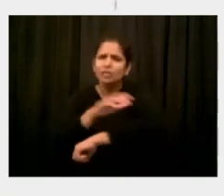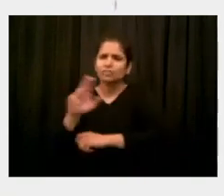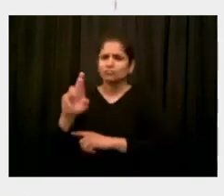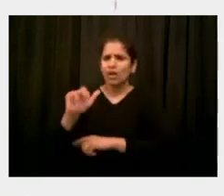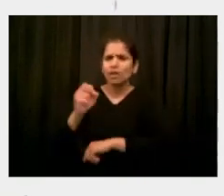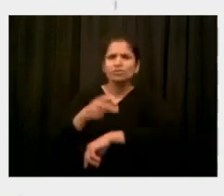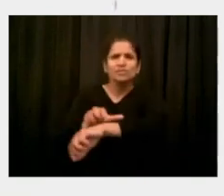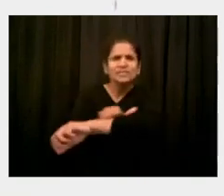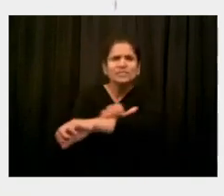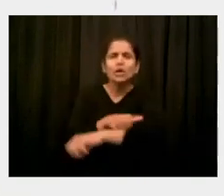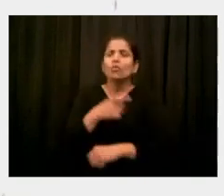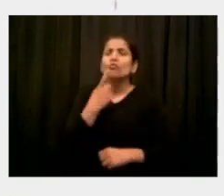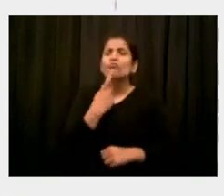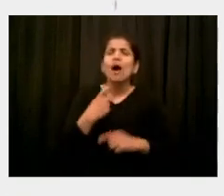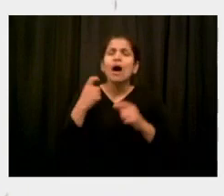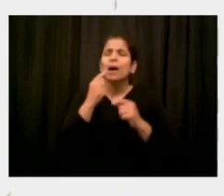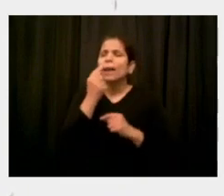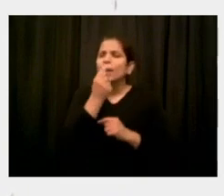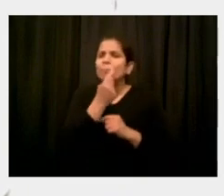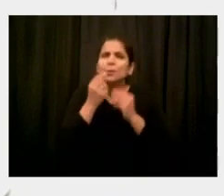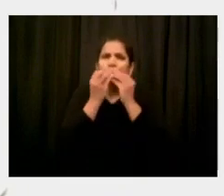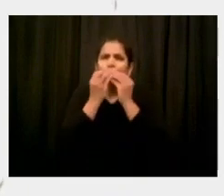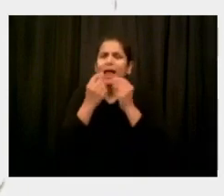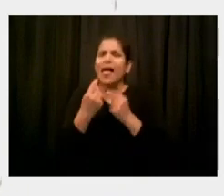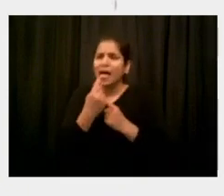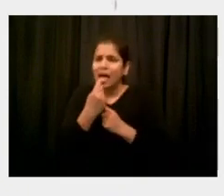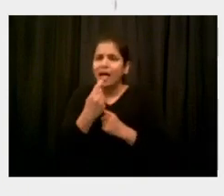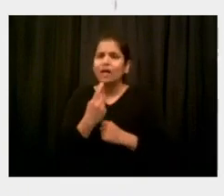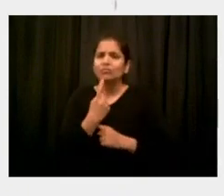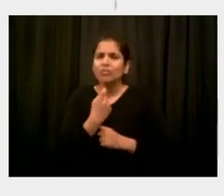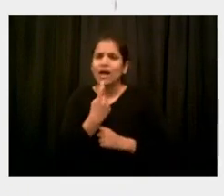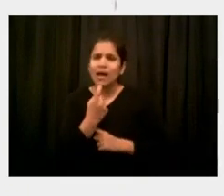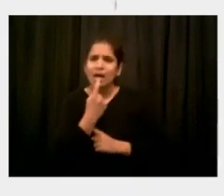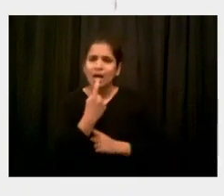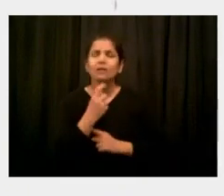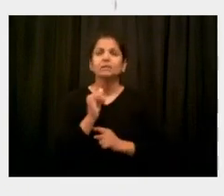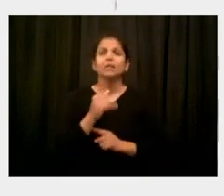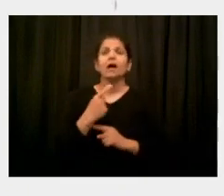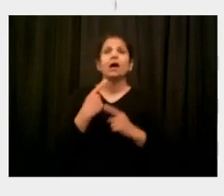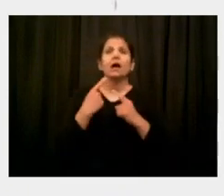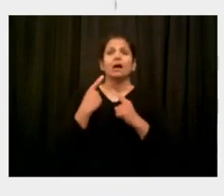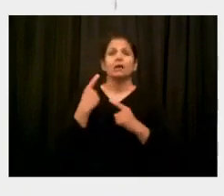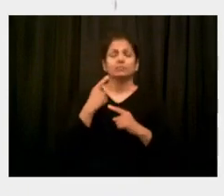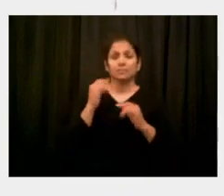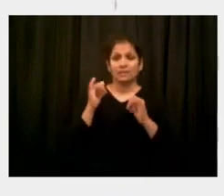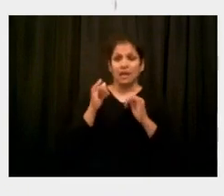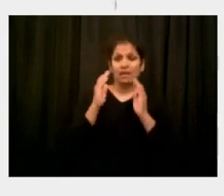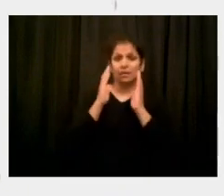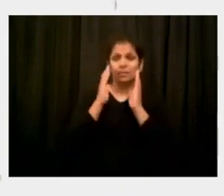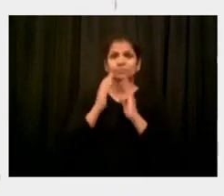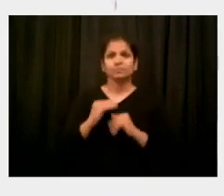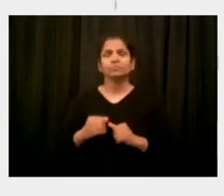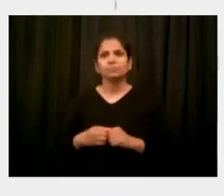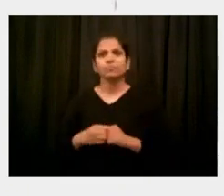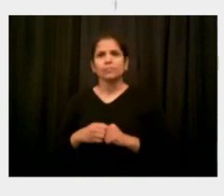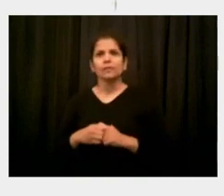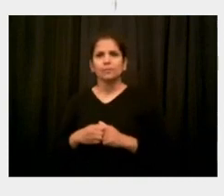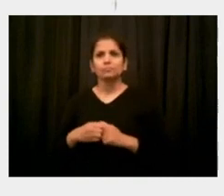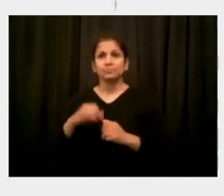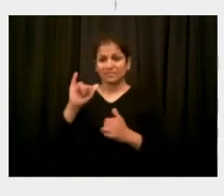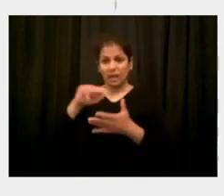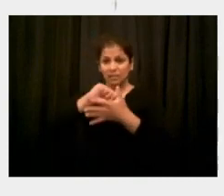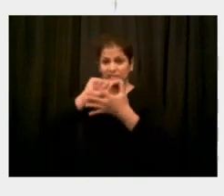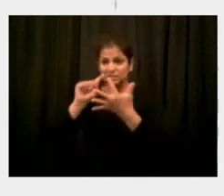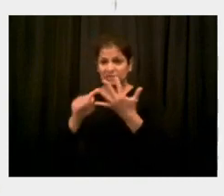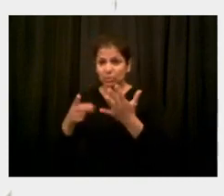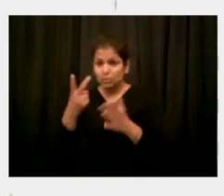call a strawberry tongue, which is very red and inflamed. And these are symptoms that we